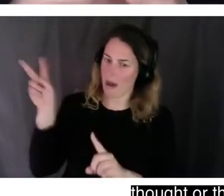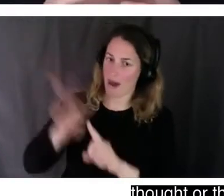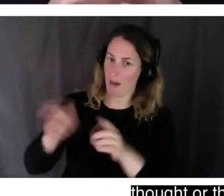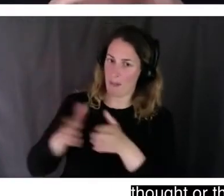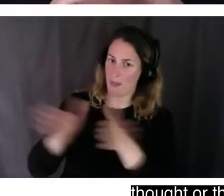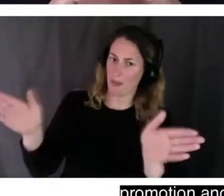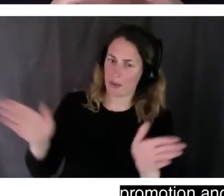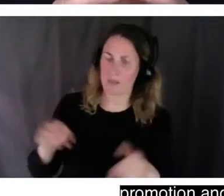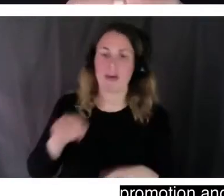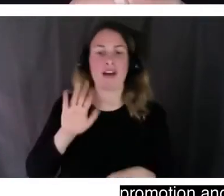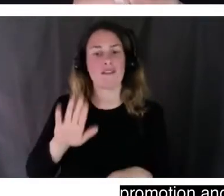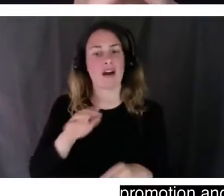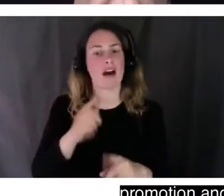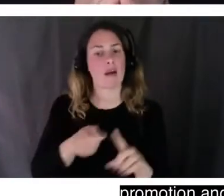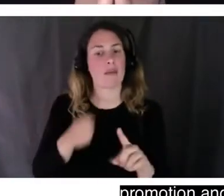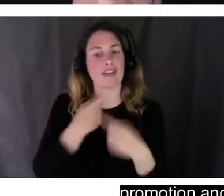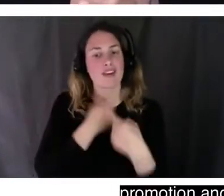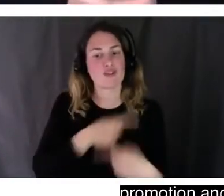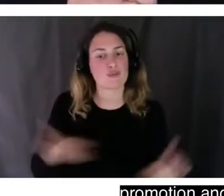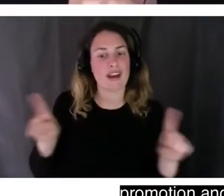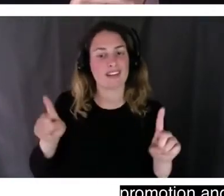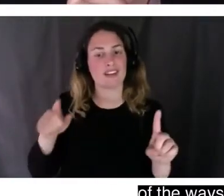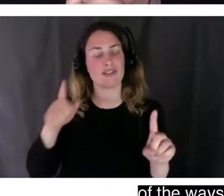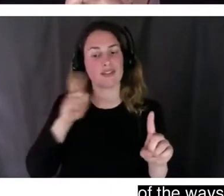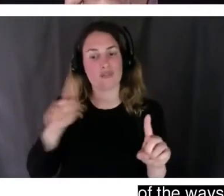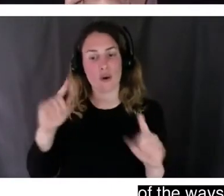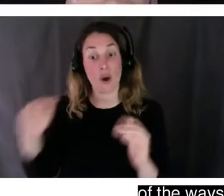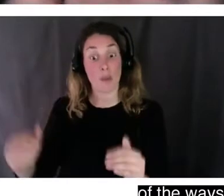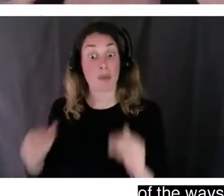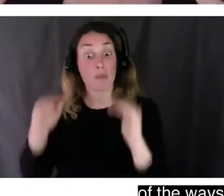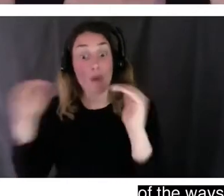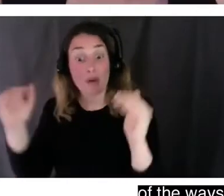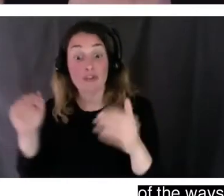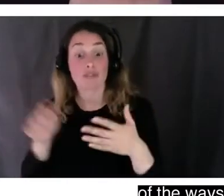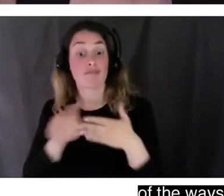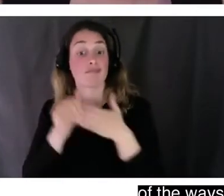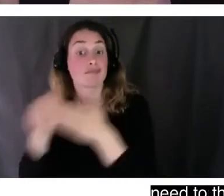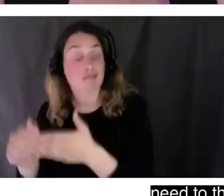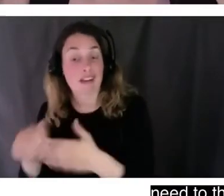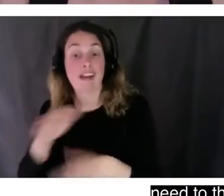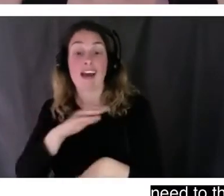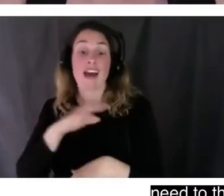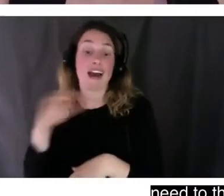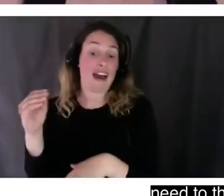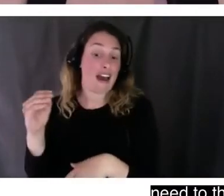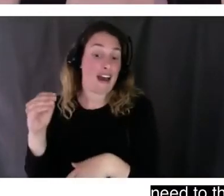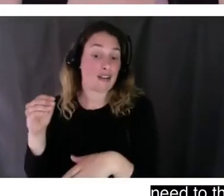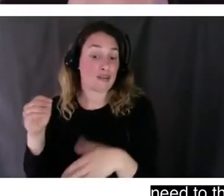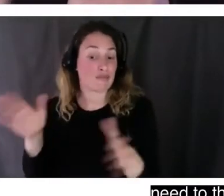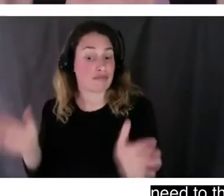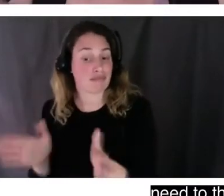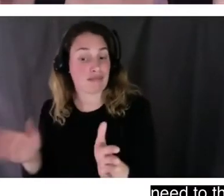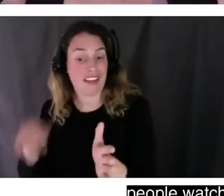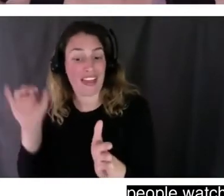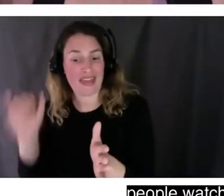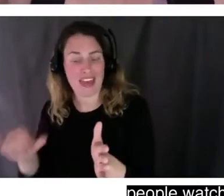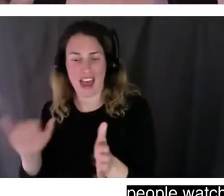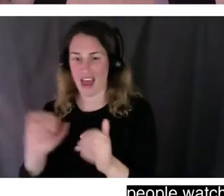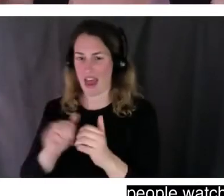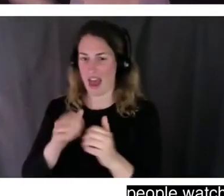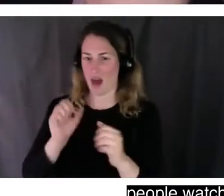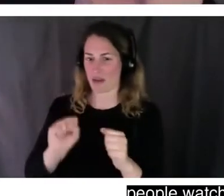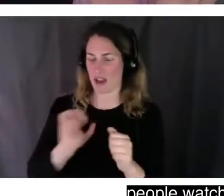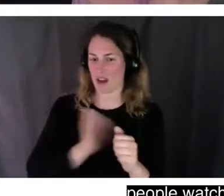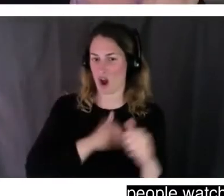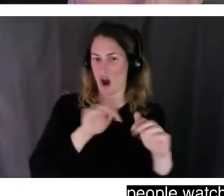directives around promotion and the importance, and maybe some of the ways people who are watching today need to think about it, because we may have people